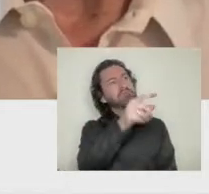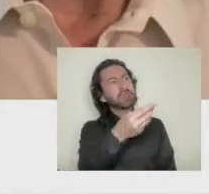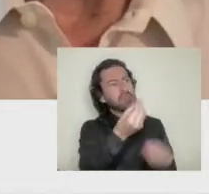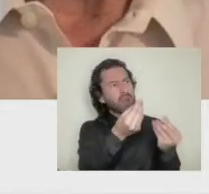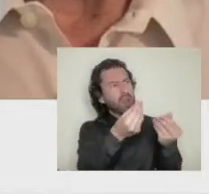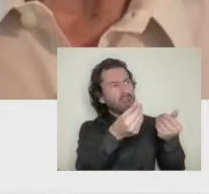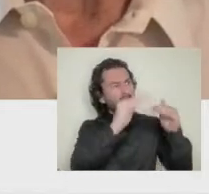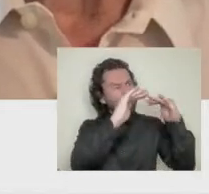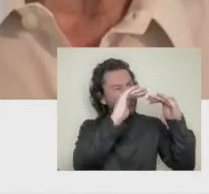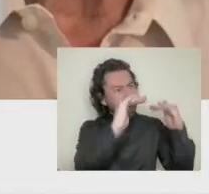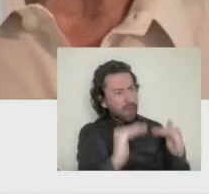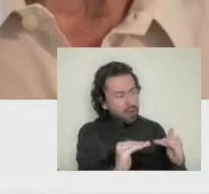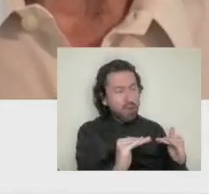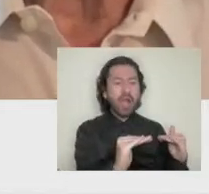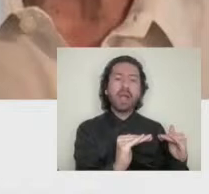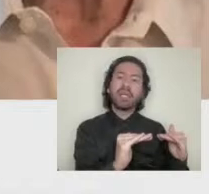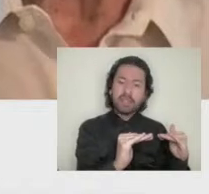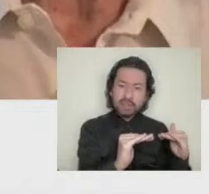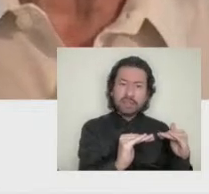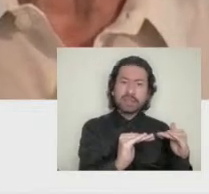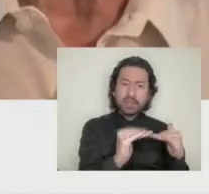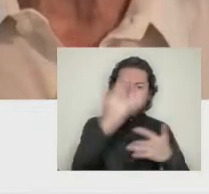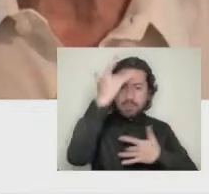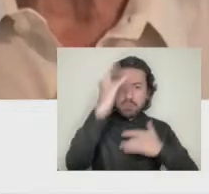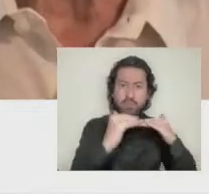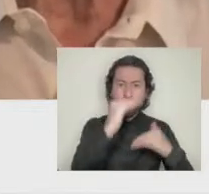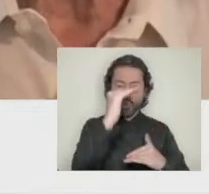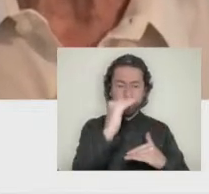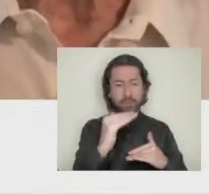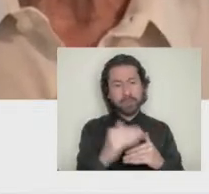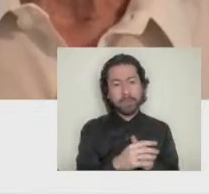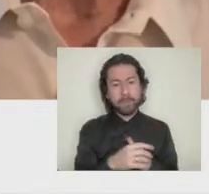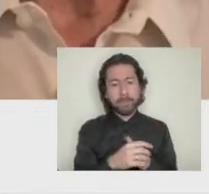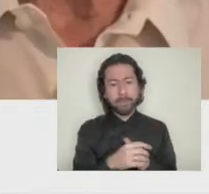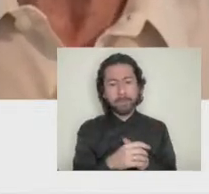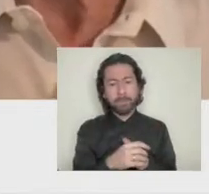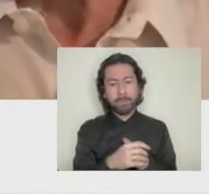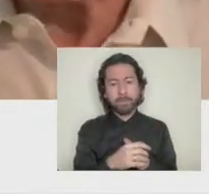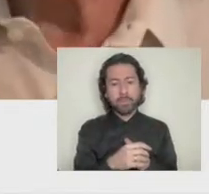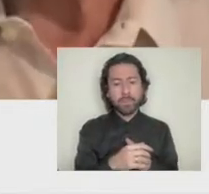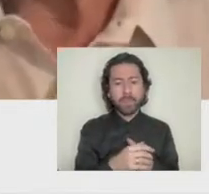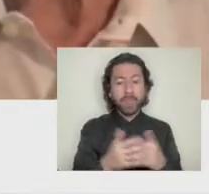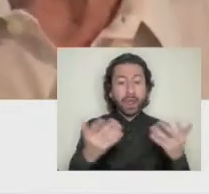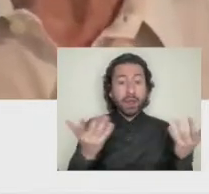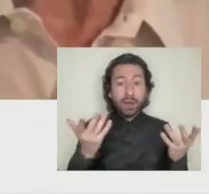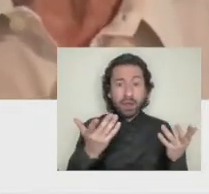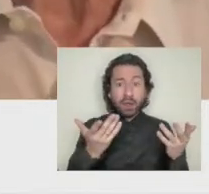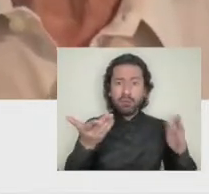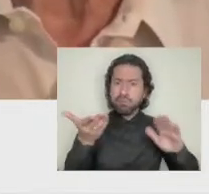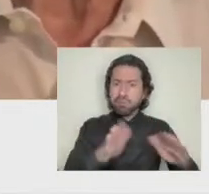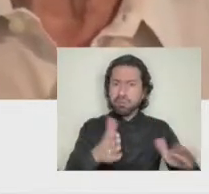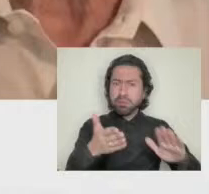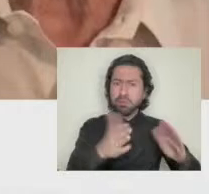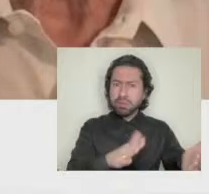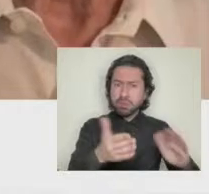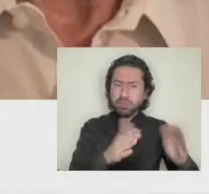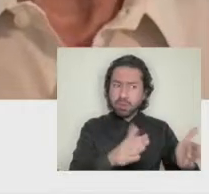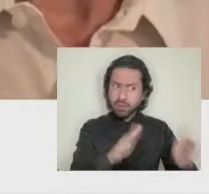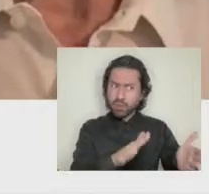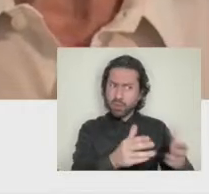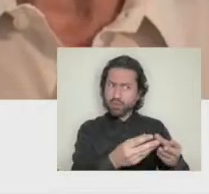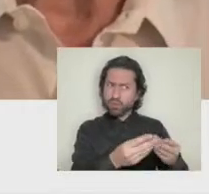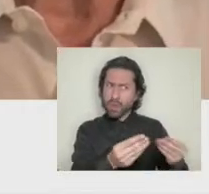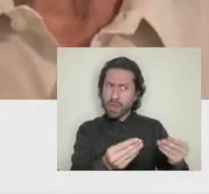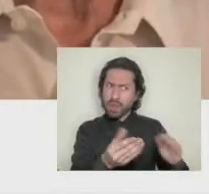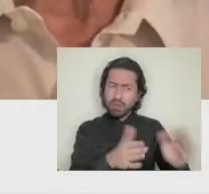that excess mortality is attributable to having a lower socioeconomic level.